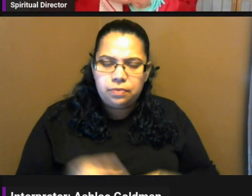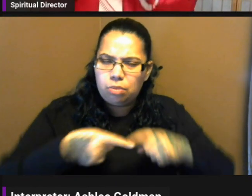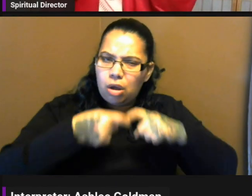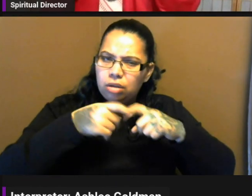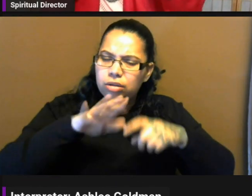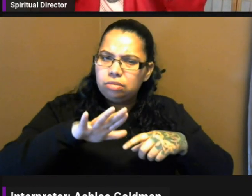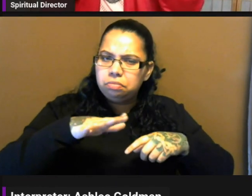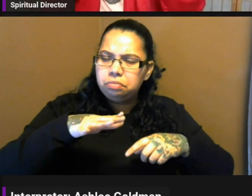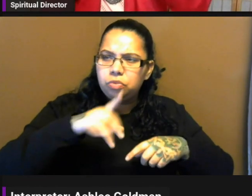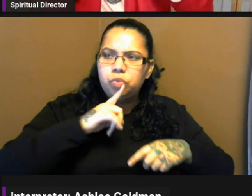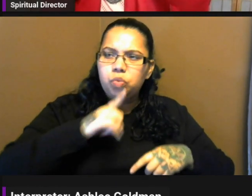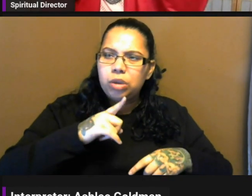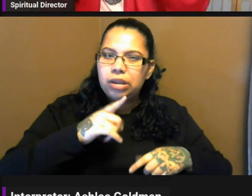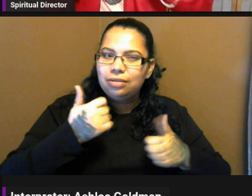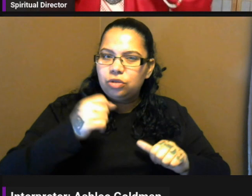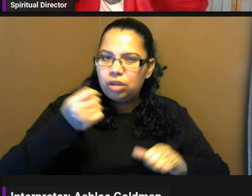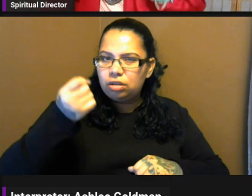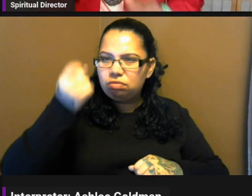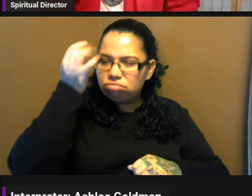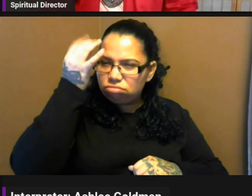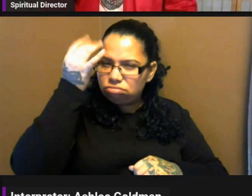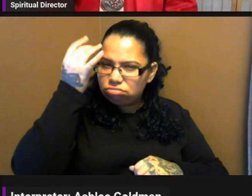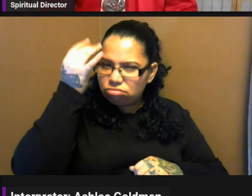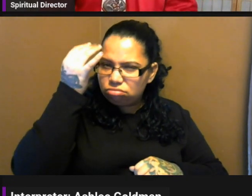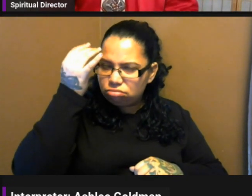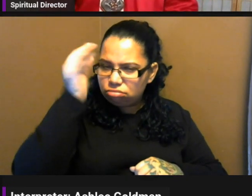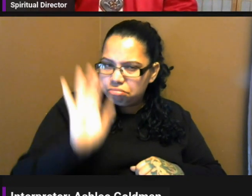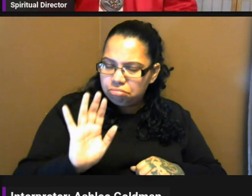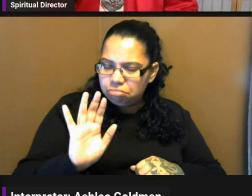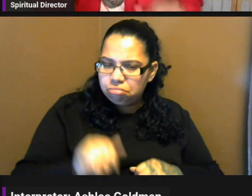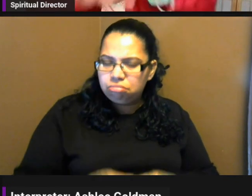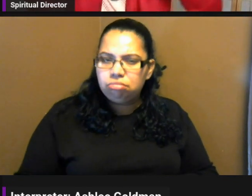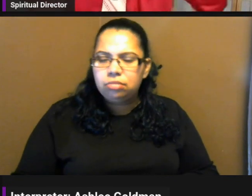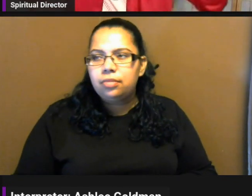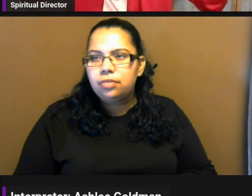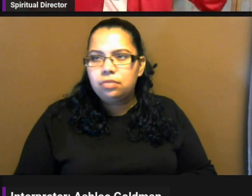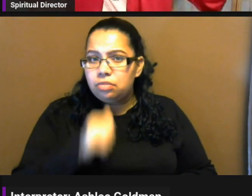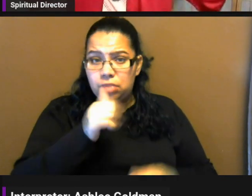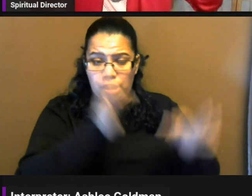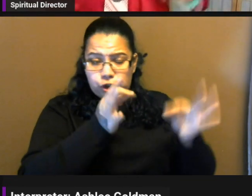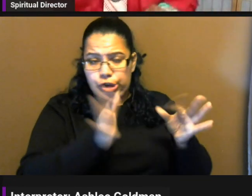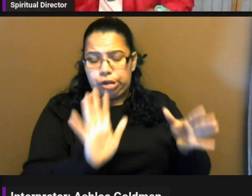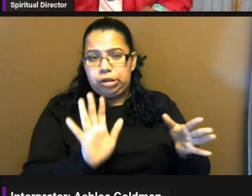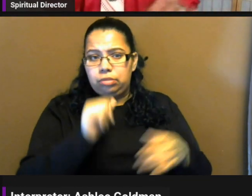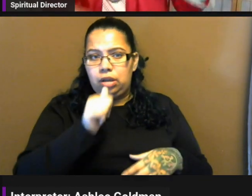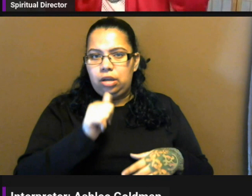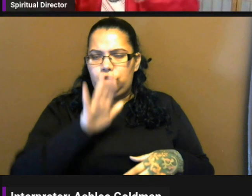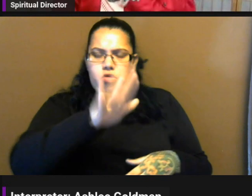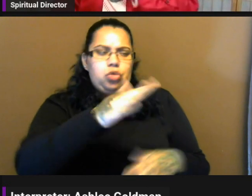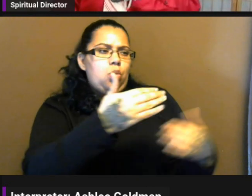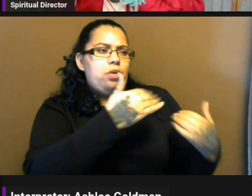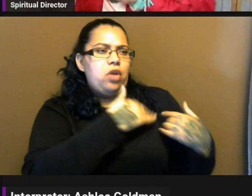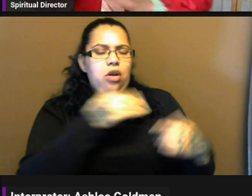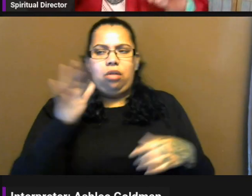Just pause and let that marinate in without judgment, without saying, yes, it's their